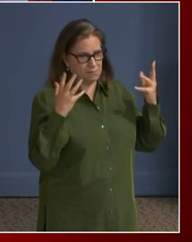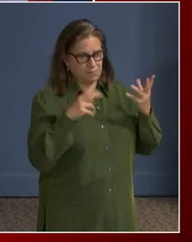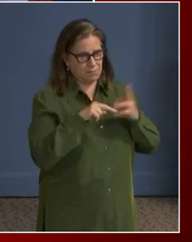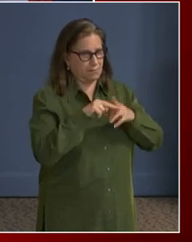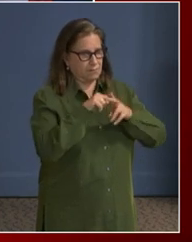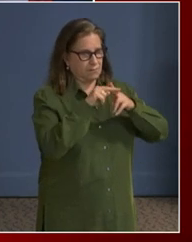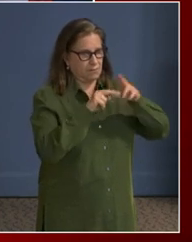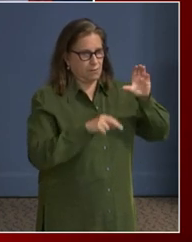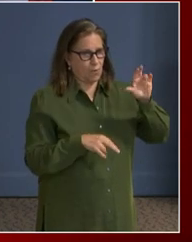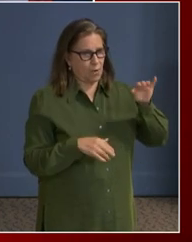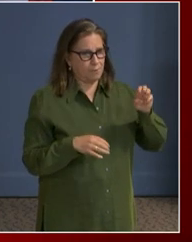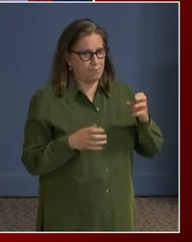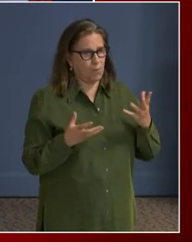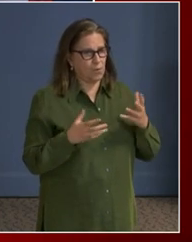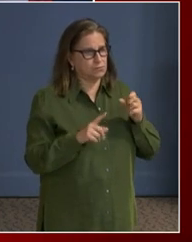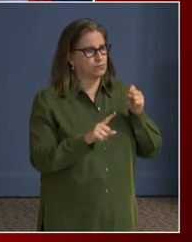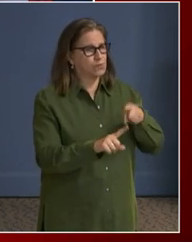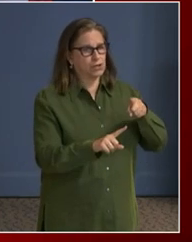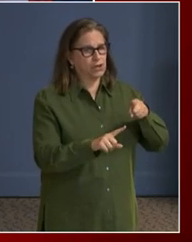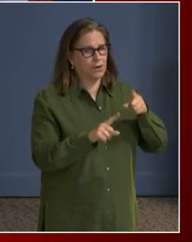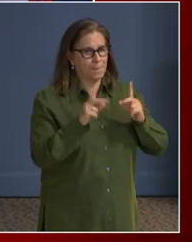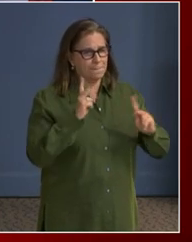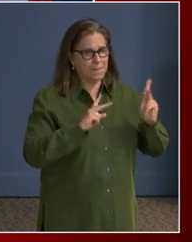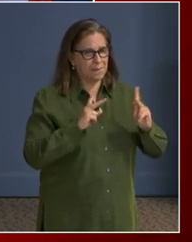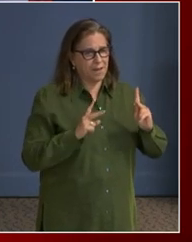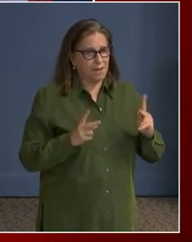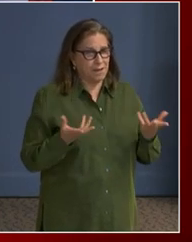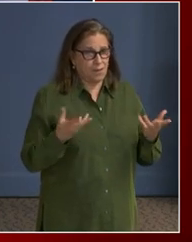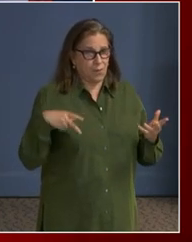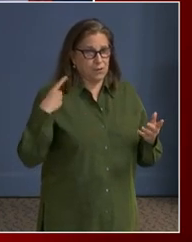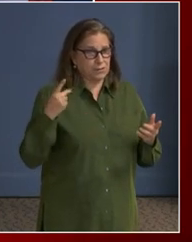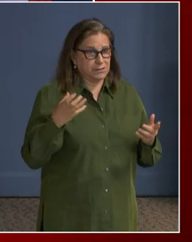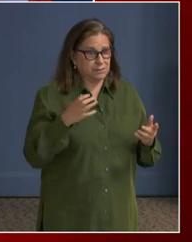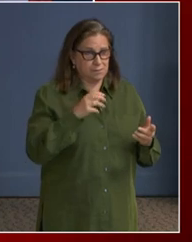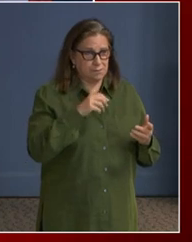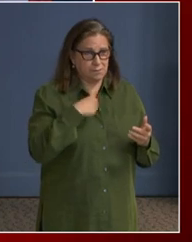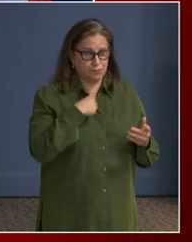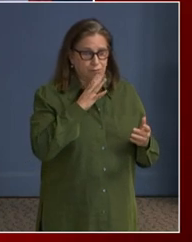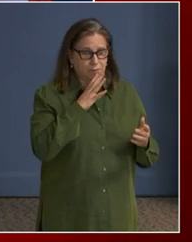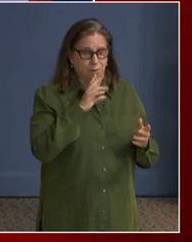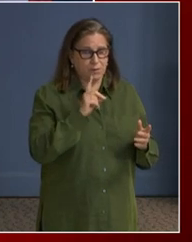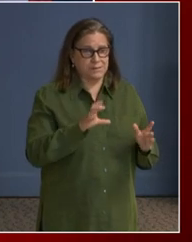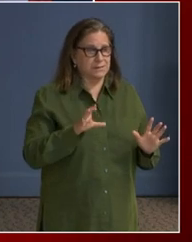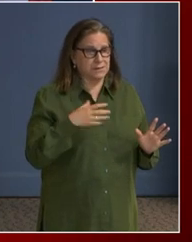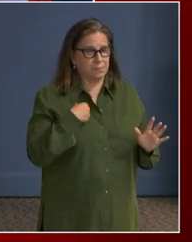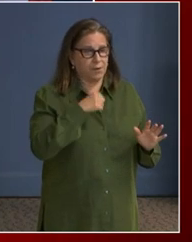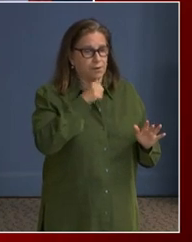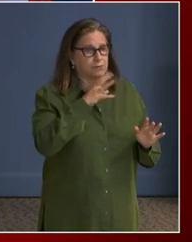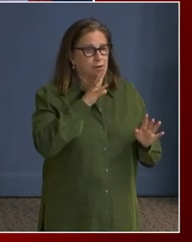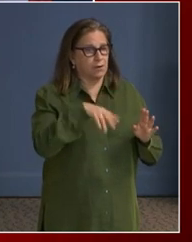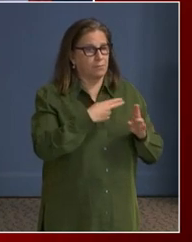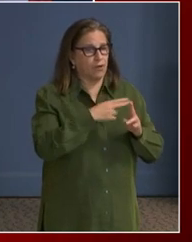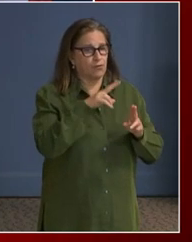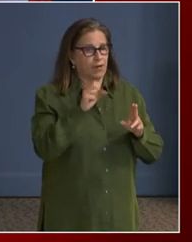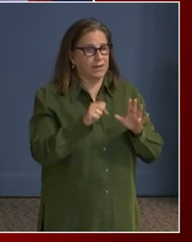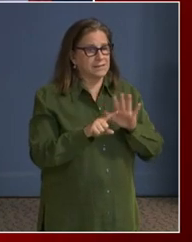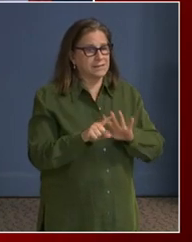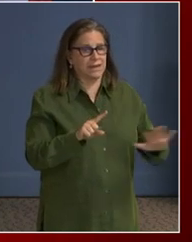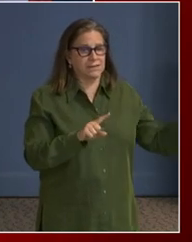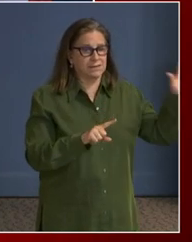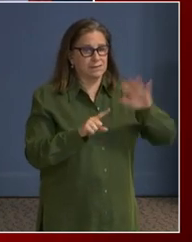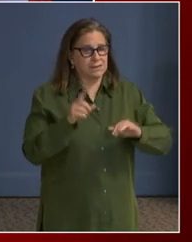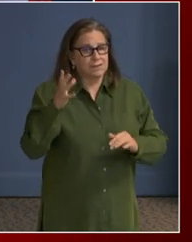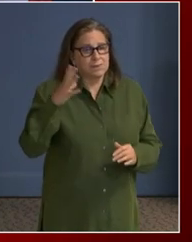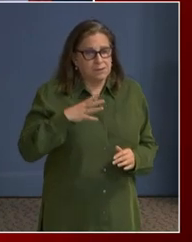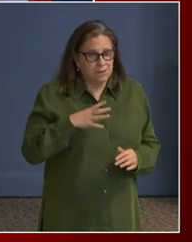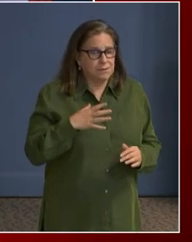to talk just specifically about here in Washington, D.C. and what I see. And what I see is young men that are inclined to use